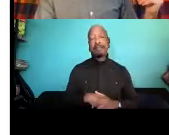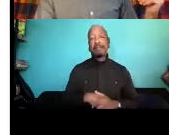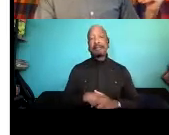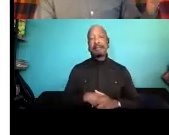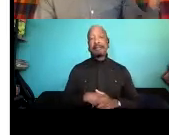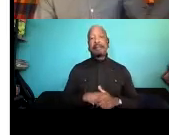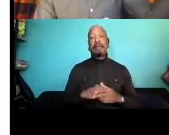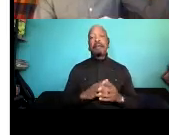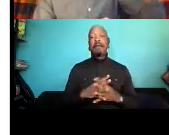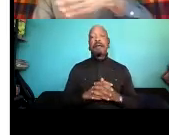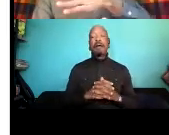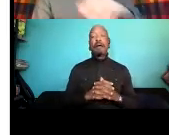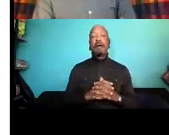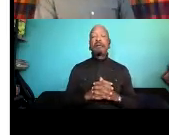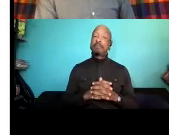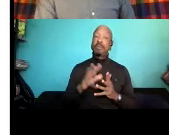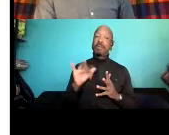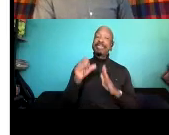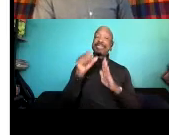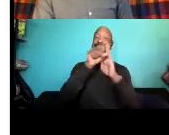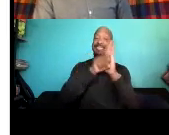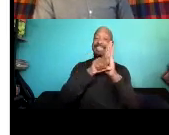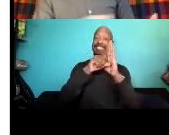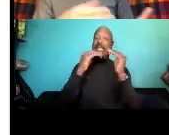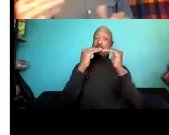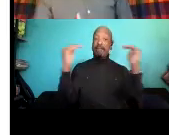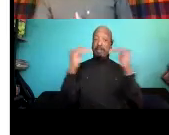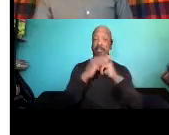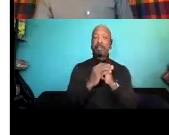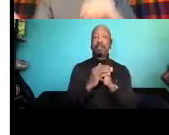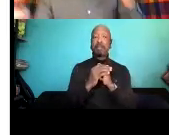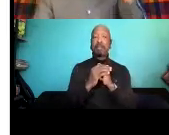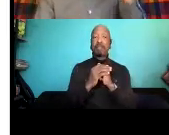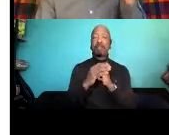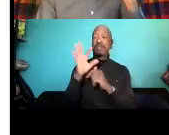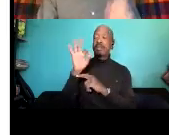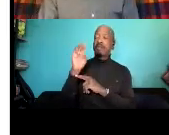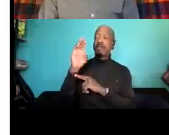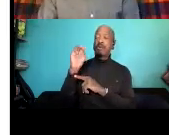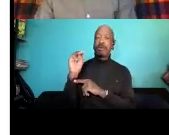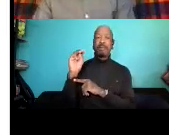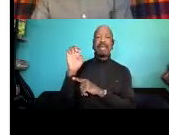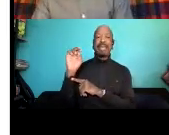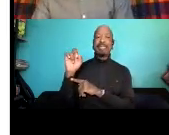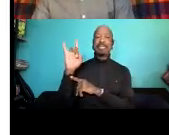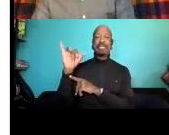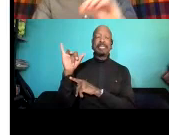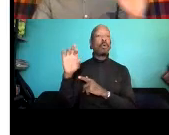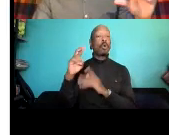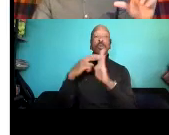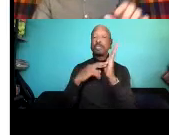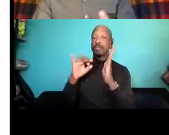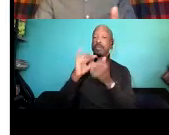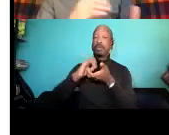And so that's at the state level is forming the entity, or you can register it if you want a partnership. And then